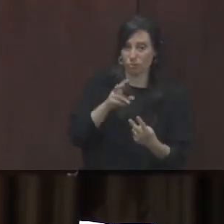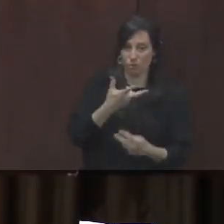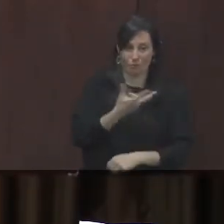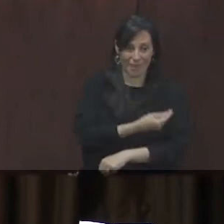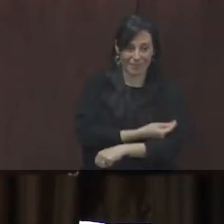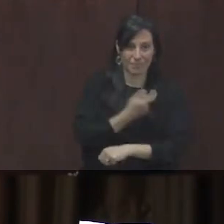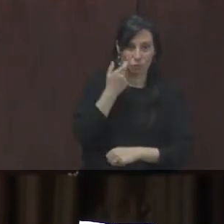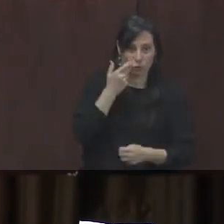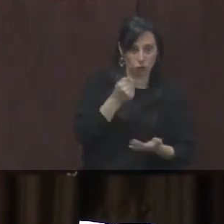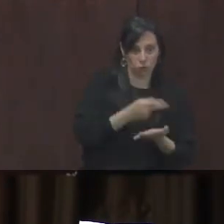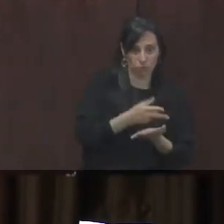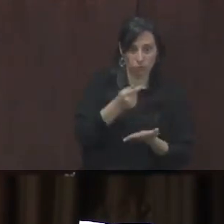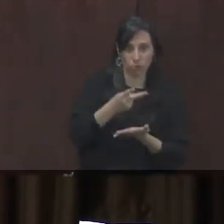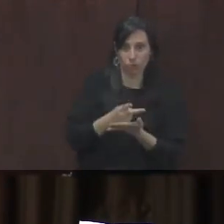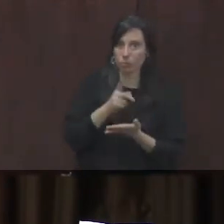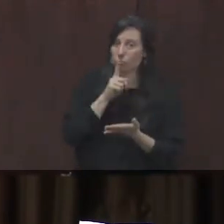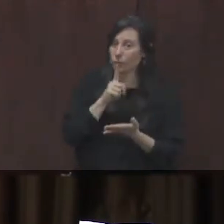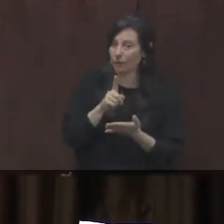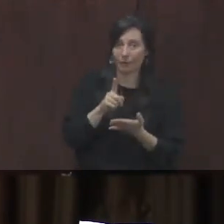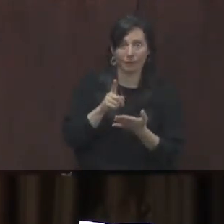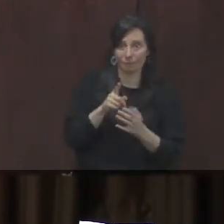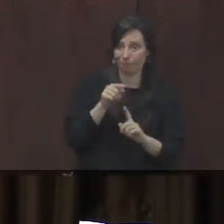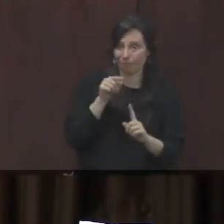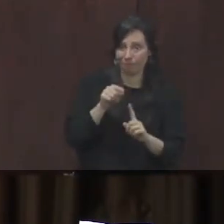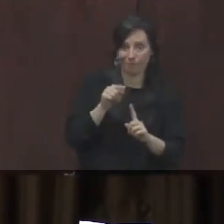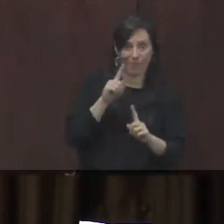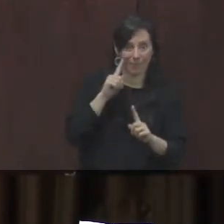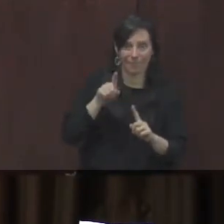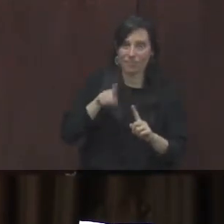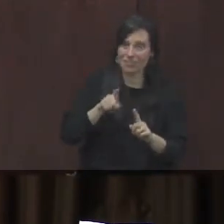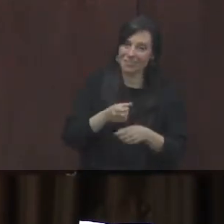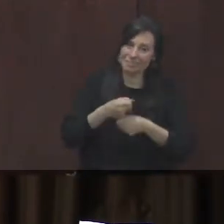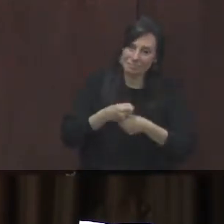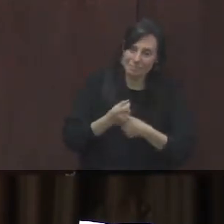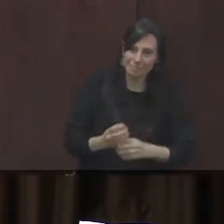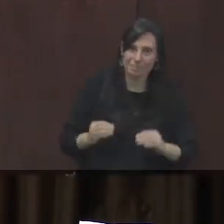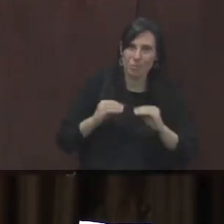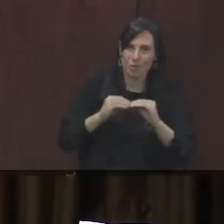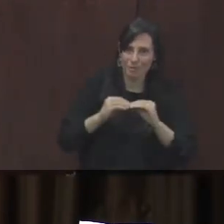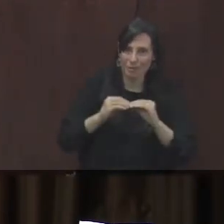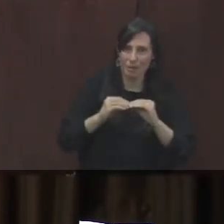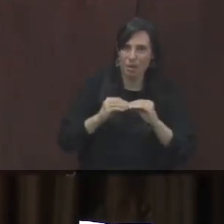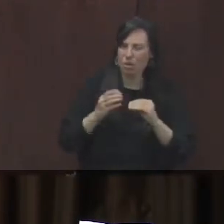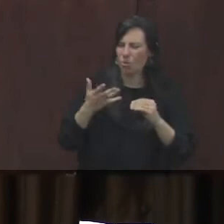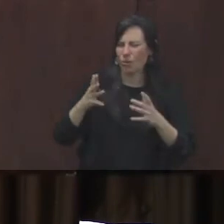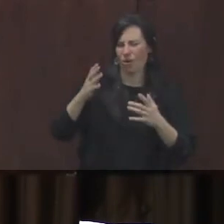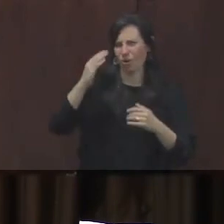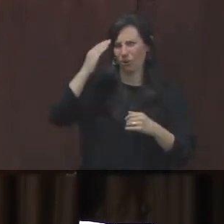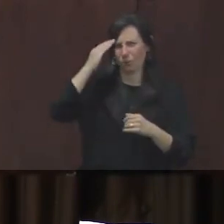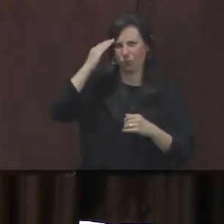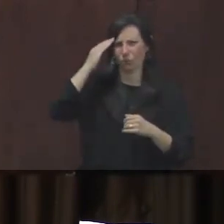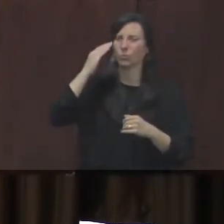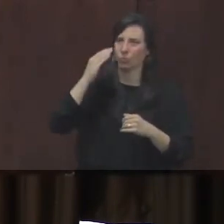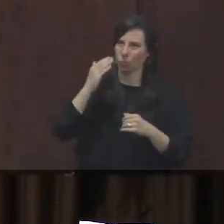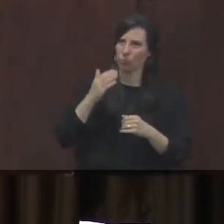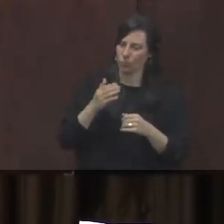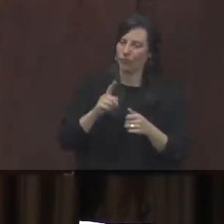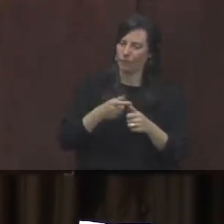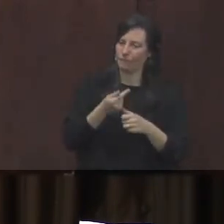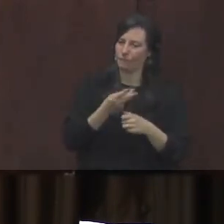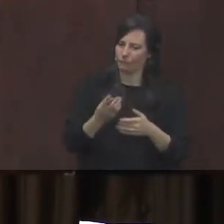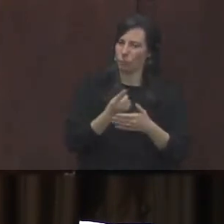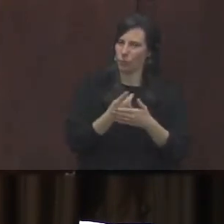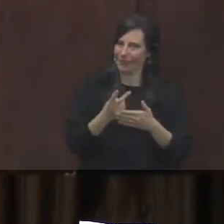manufacturing and getting it out. So we knew that the first few weeks would be tough and that supply would be limited. Yeah. We